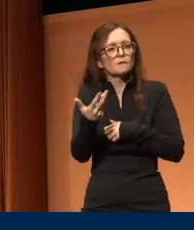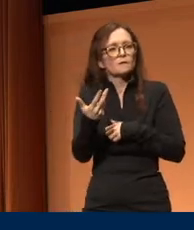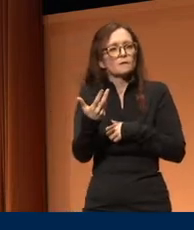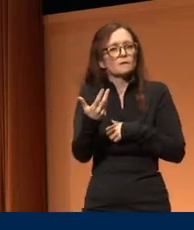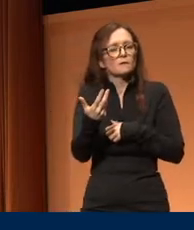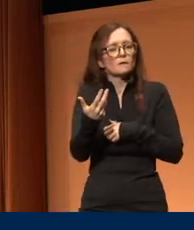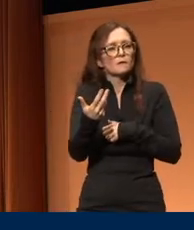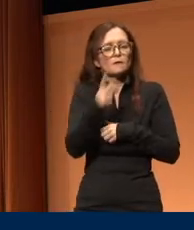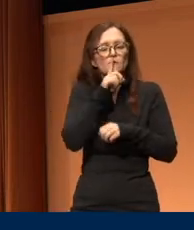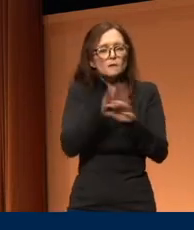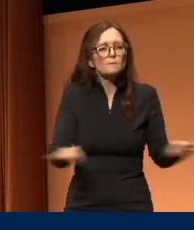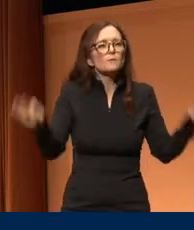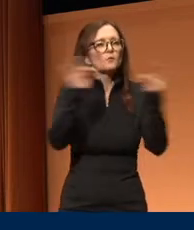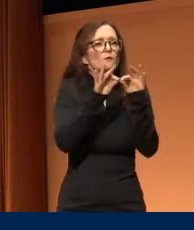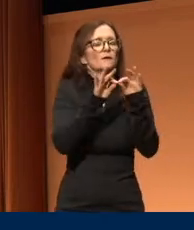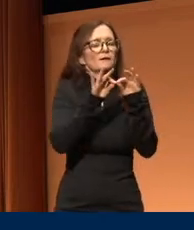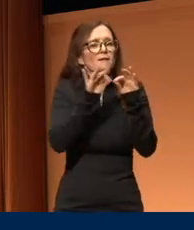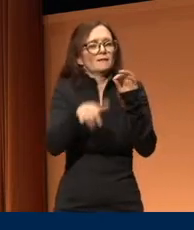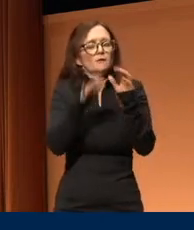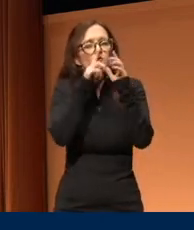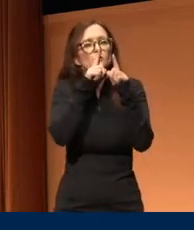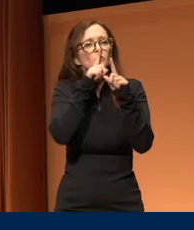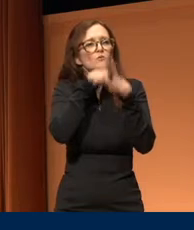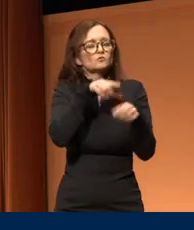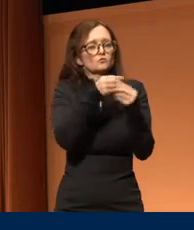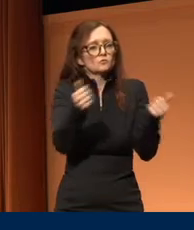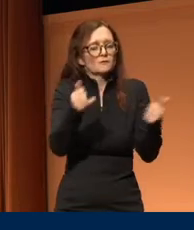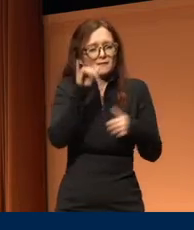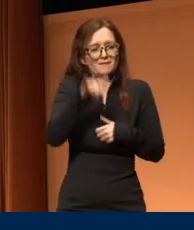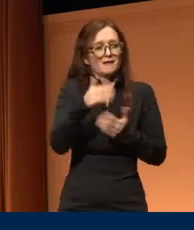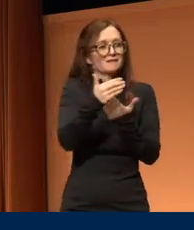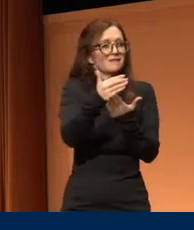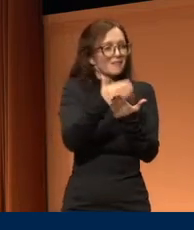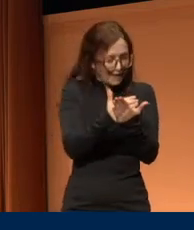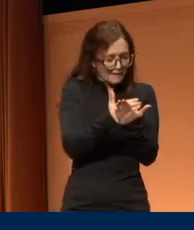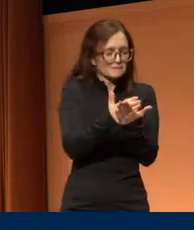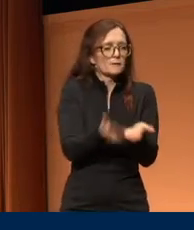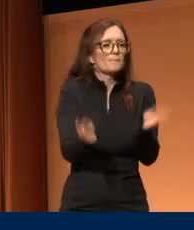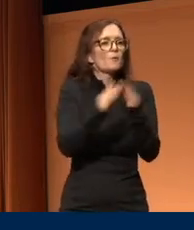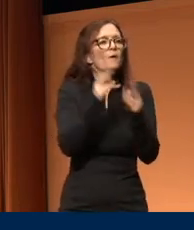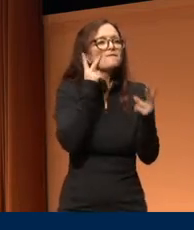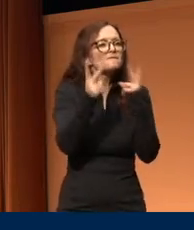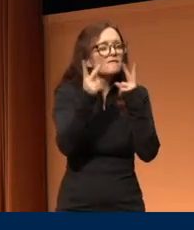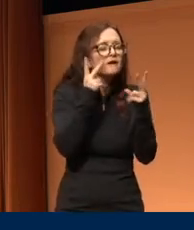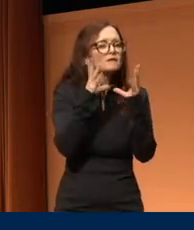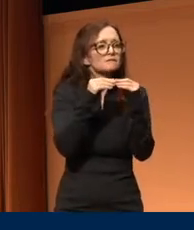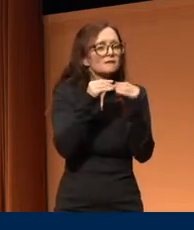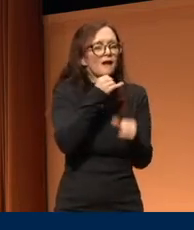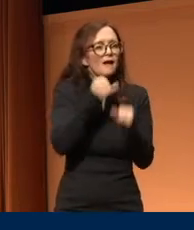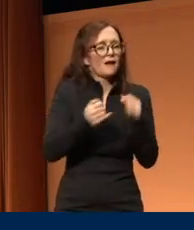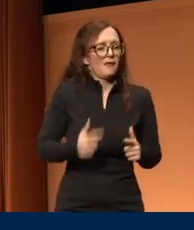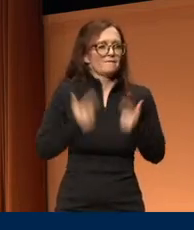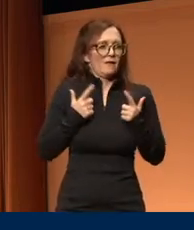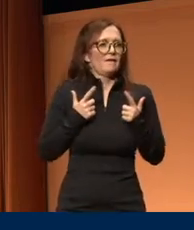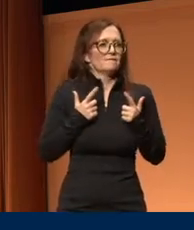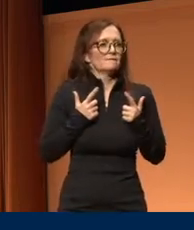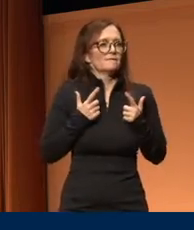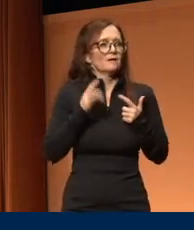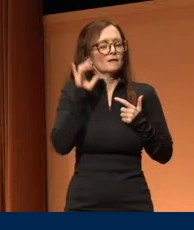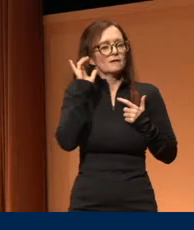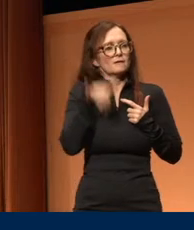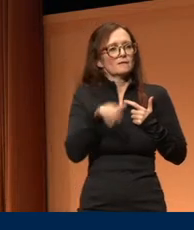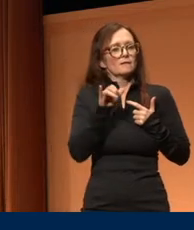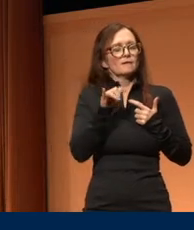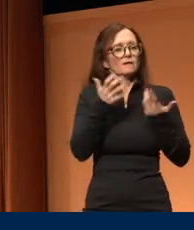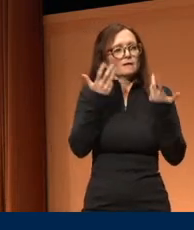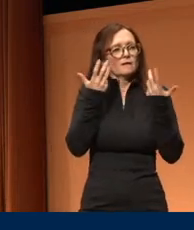disagree with crucial elements of the solution. This is a lesson more visible in the case of the Convention on End of Life, which was traversed by